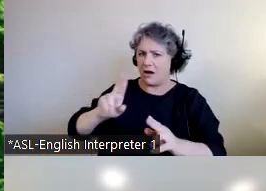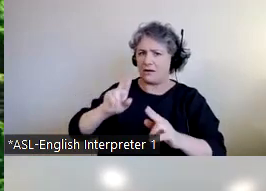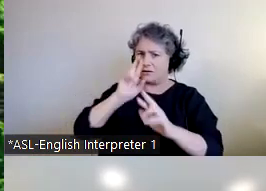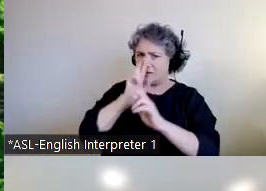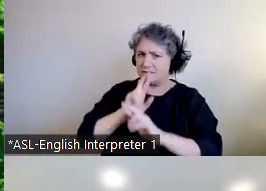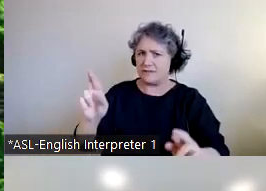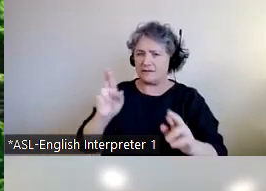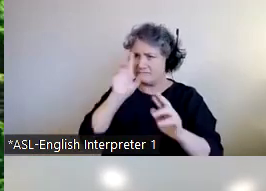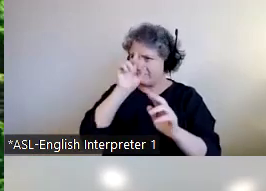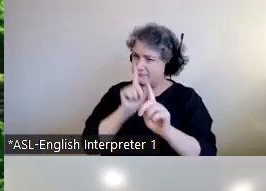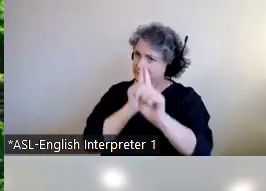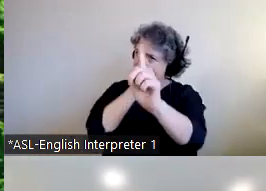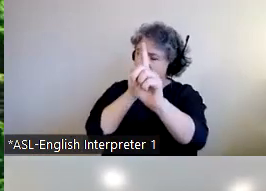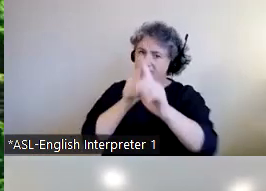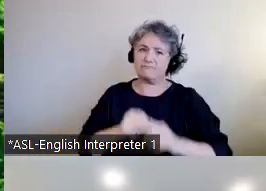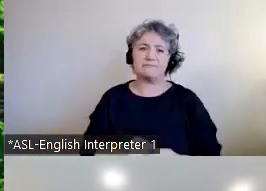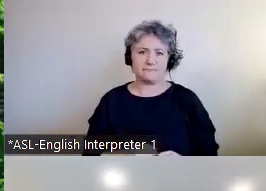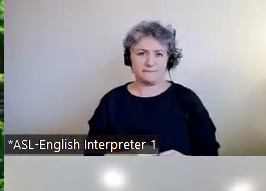respect.